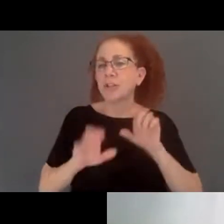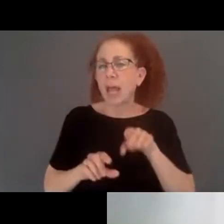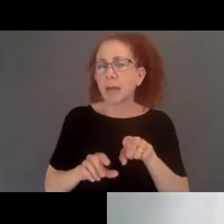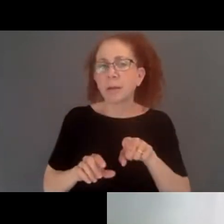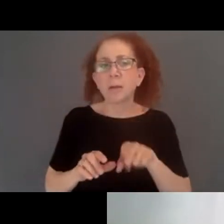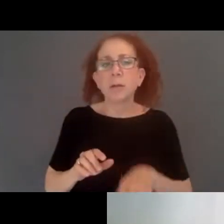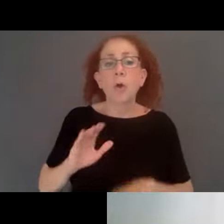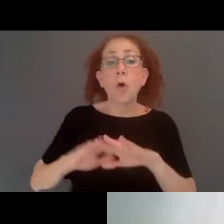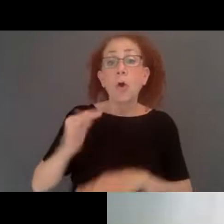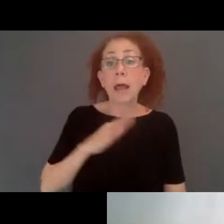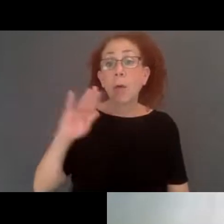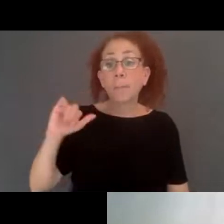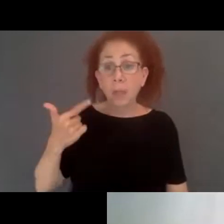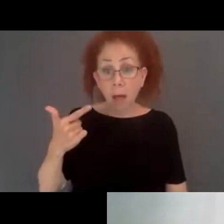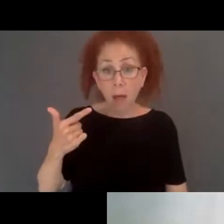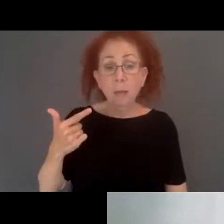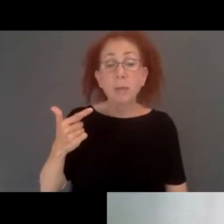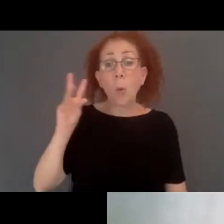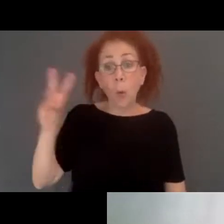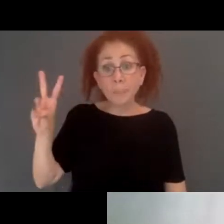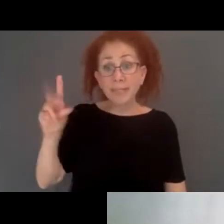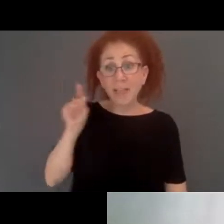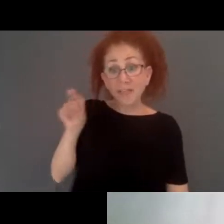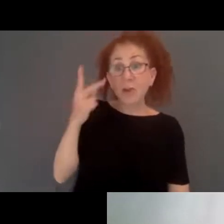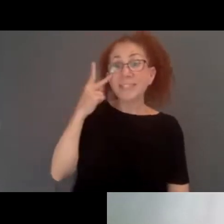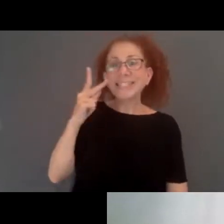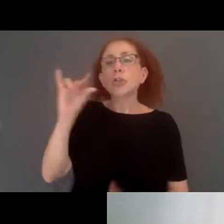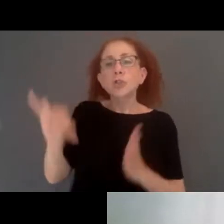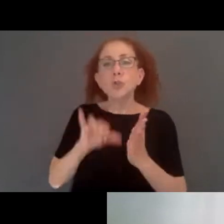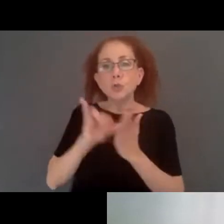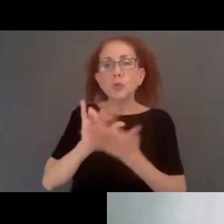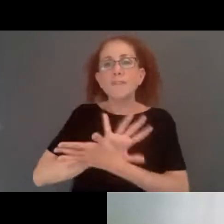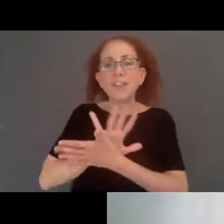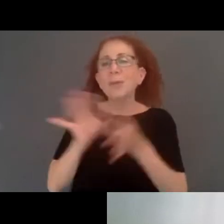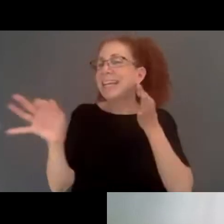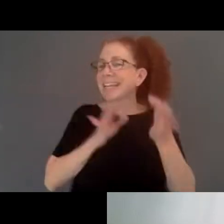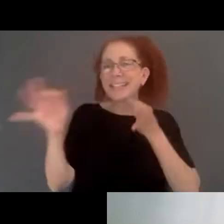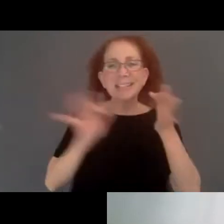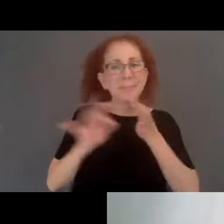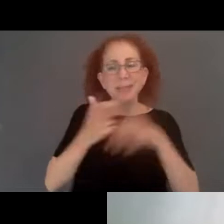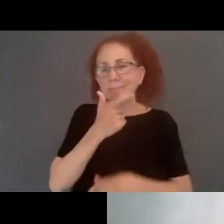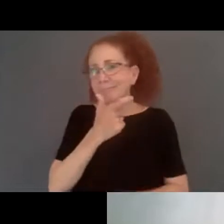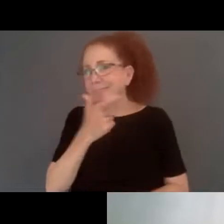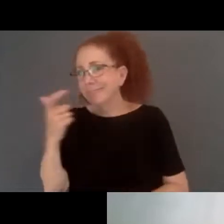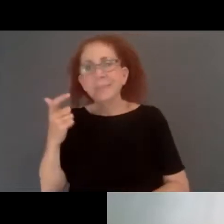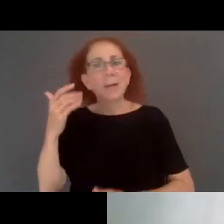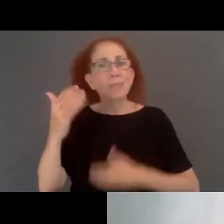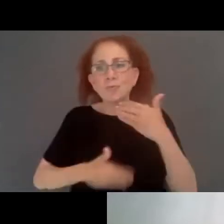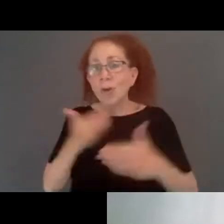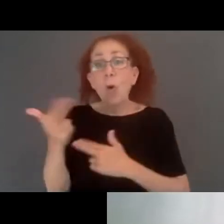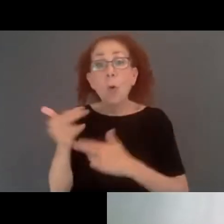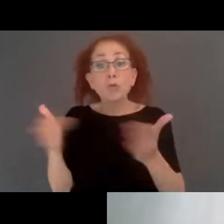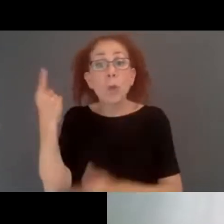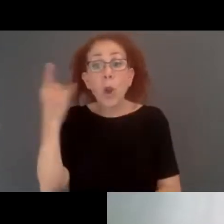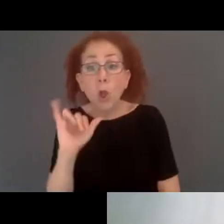our blog website, you'll be able to see a YouTube video where it walks you through what the hotel room looks like, what you